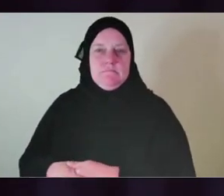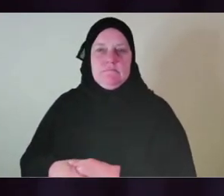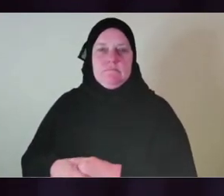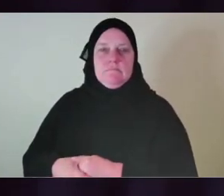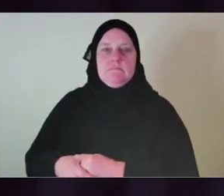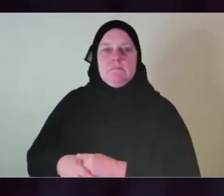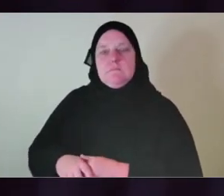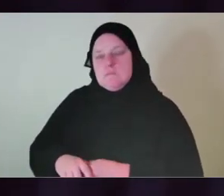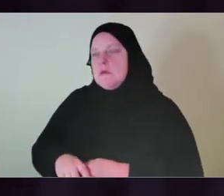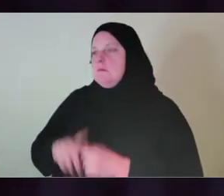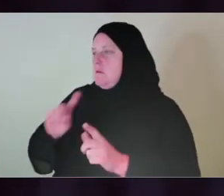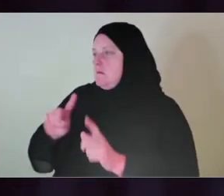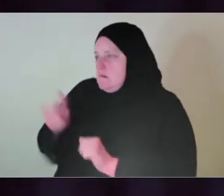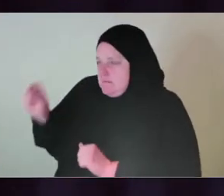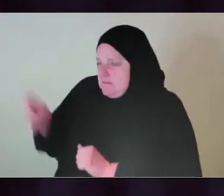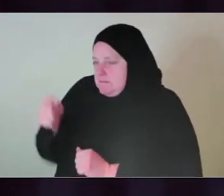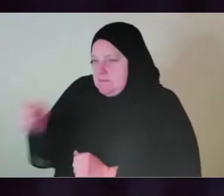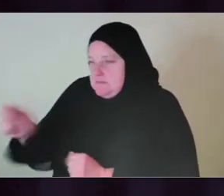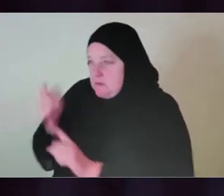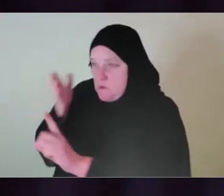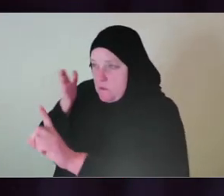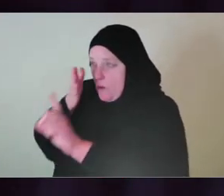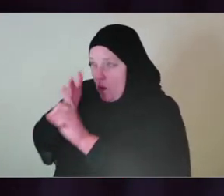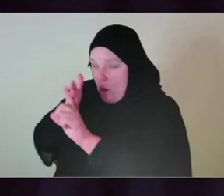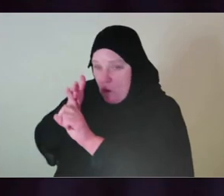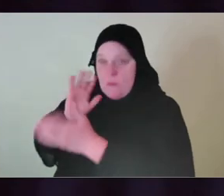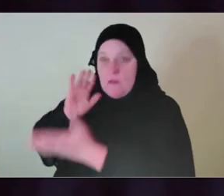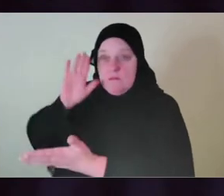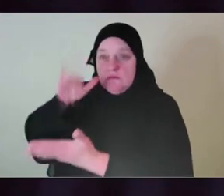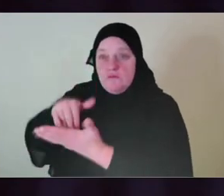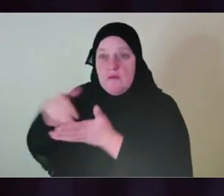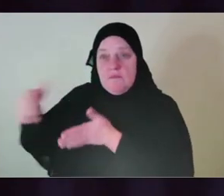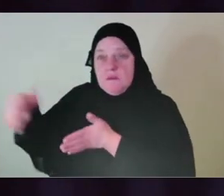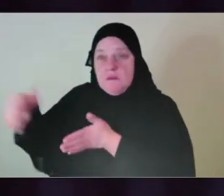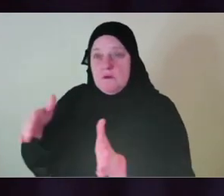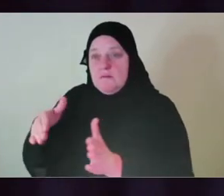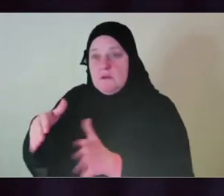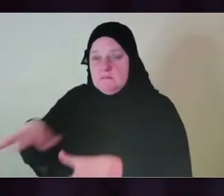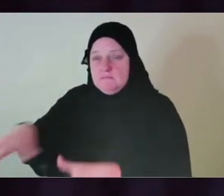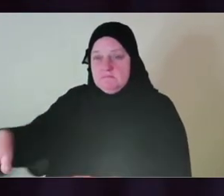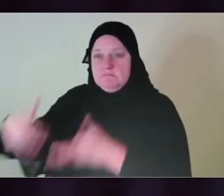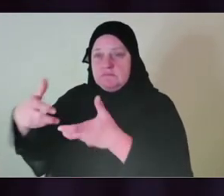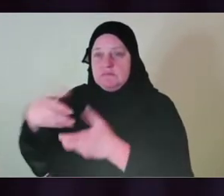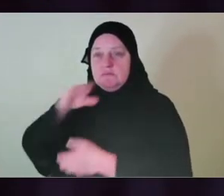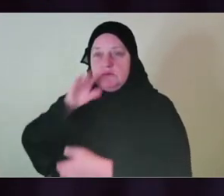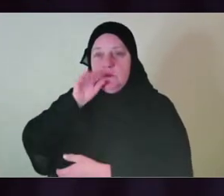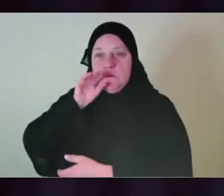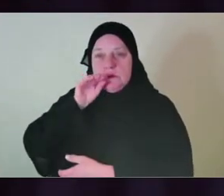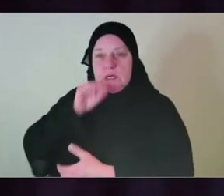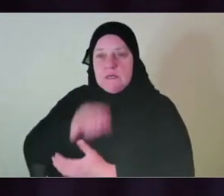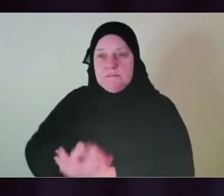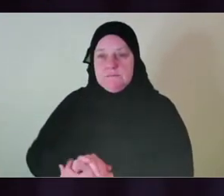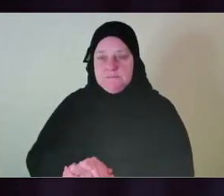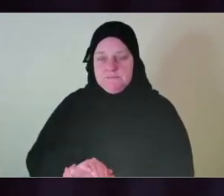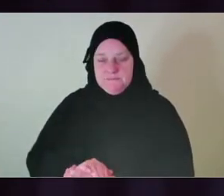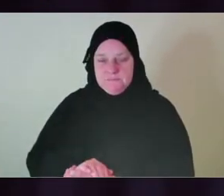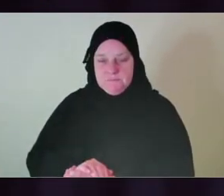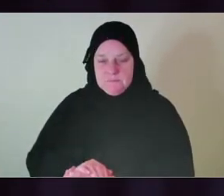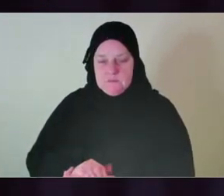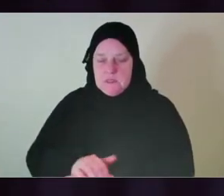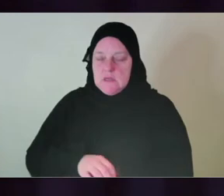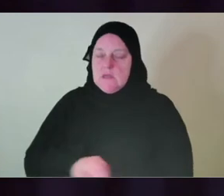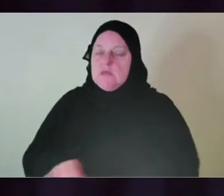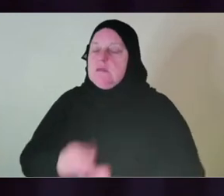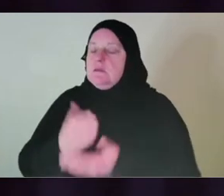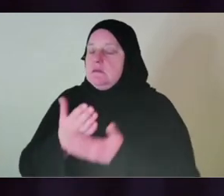get some water. This was their mission. It's been narrated, in the middle of this fight, Imam